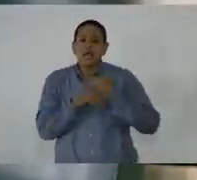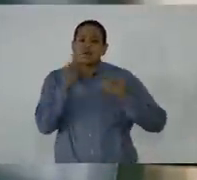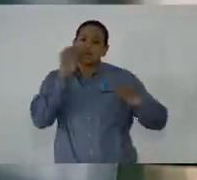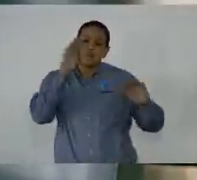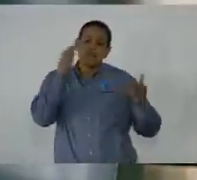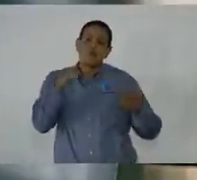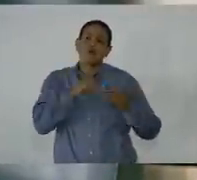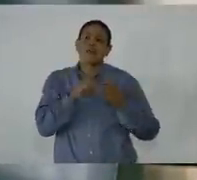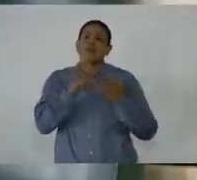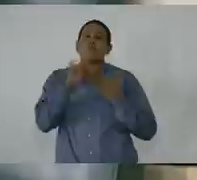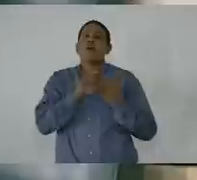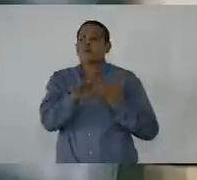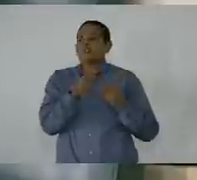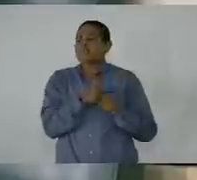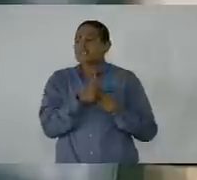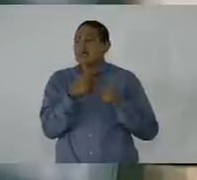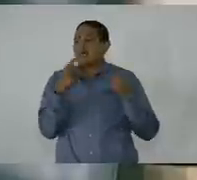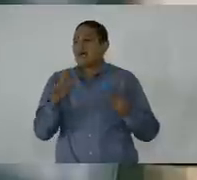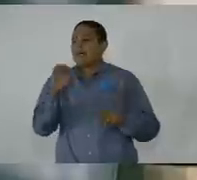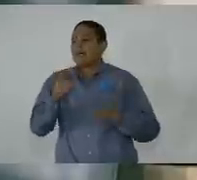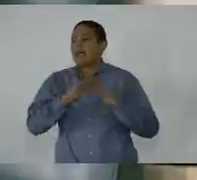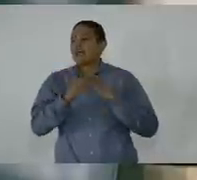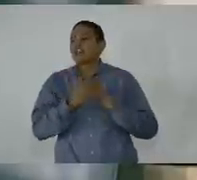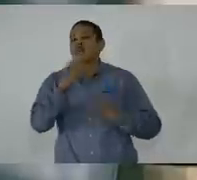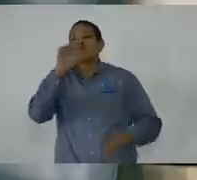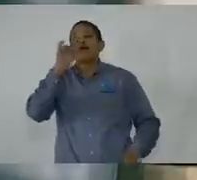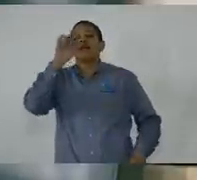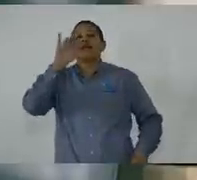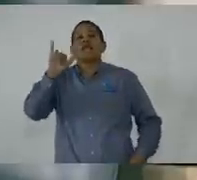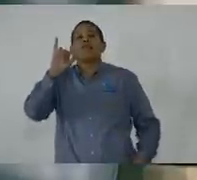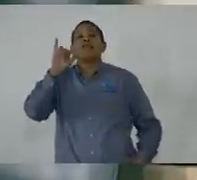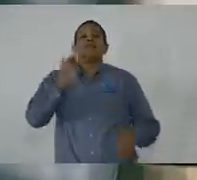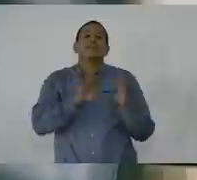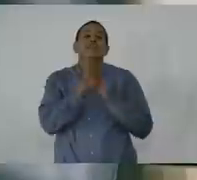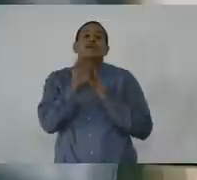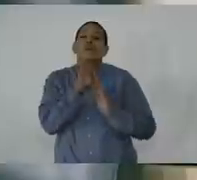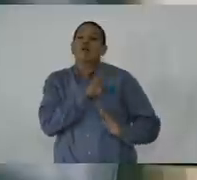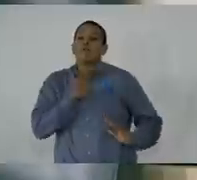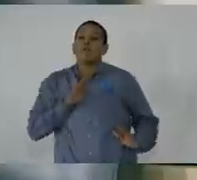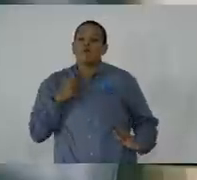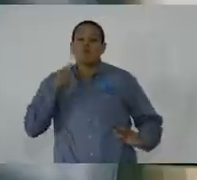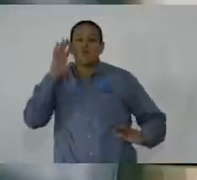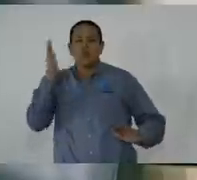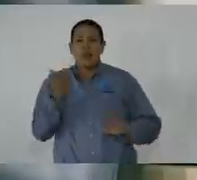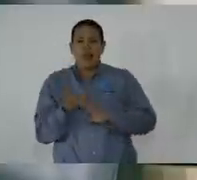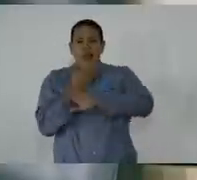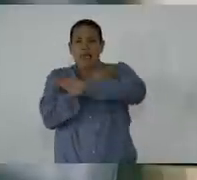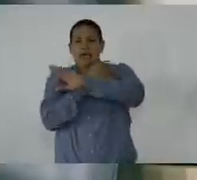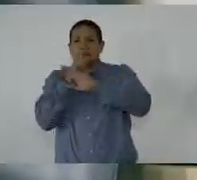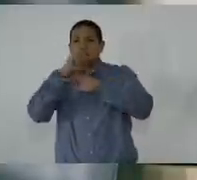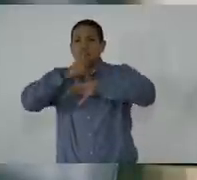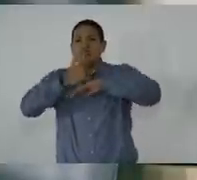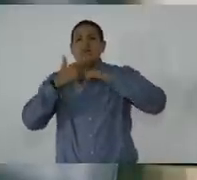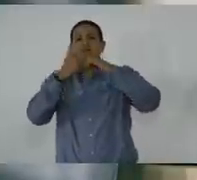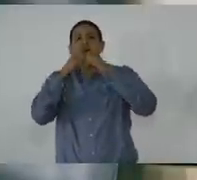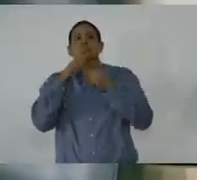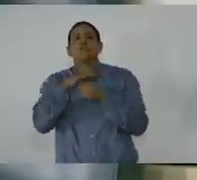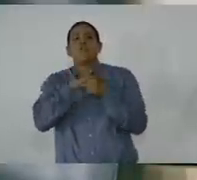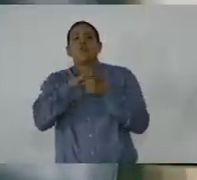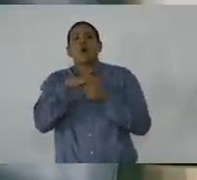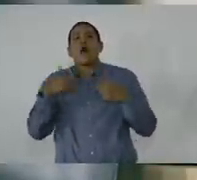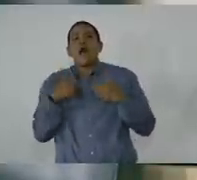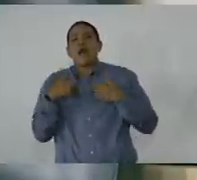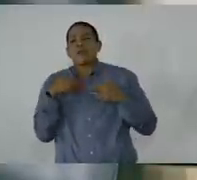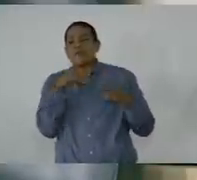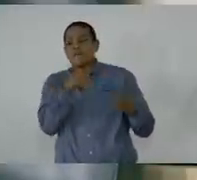in a project by the Jamaica Dairy Development Board, where we will enhance the formulation of local animal